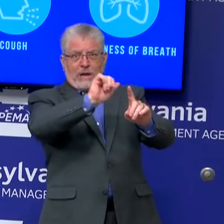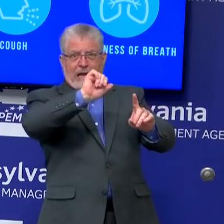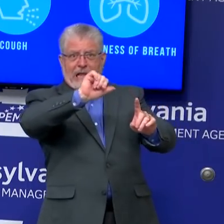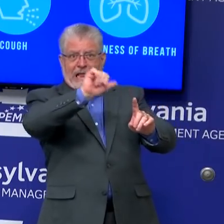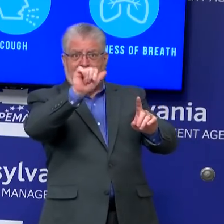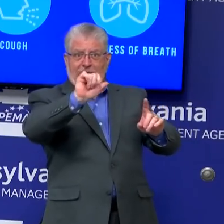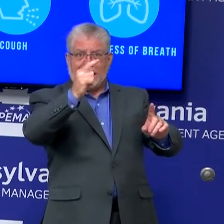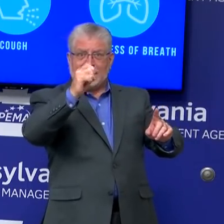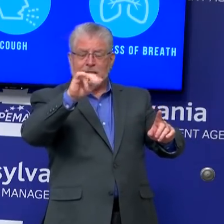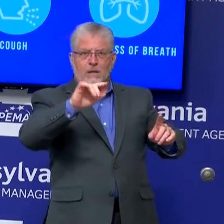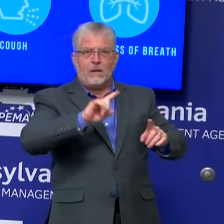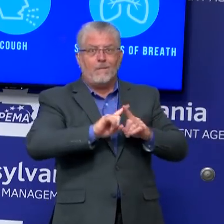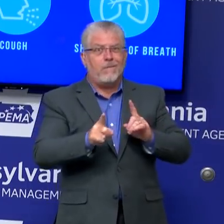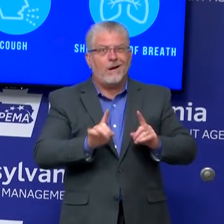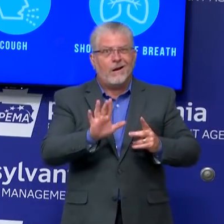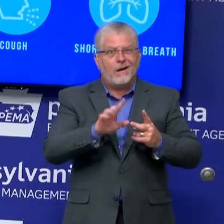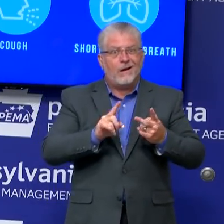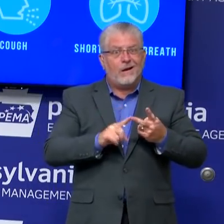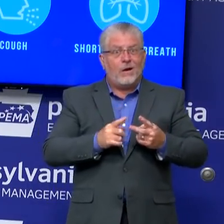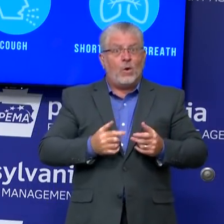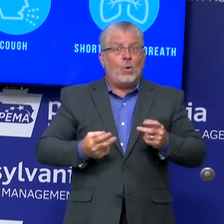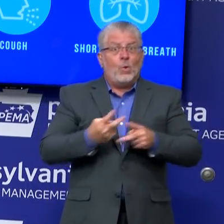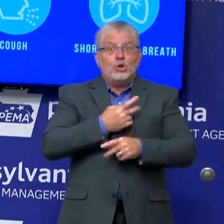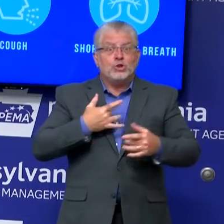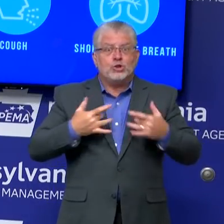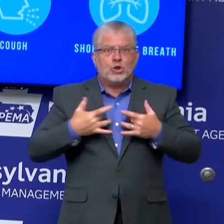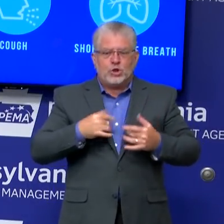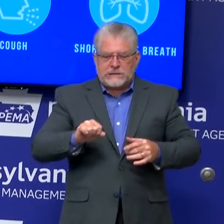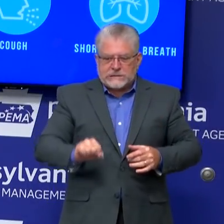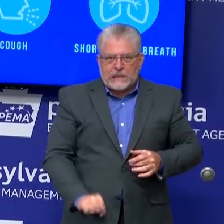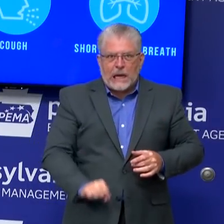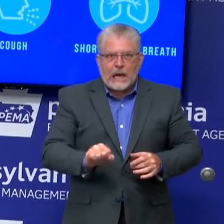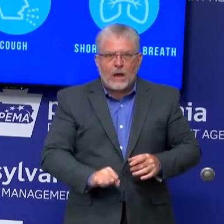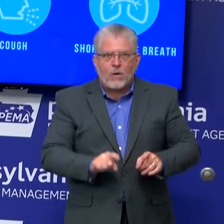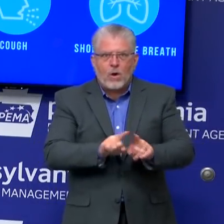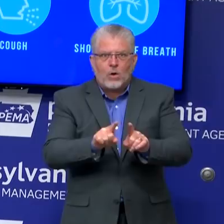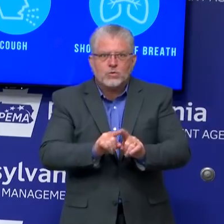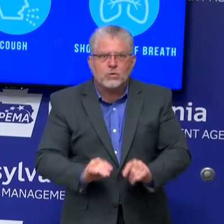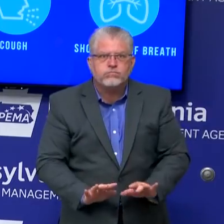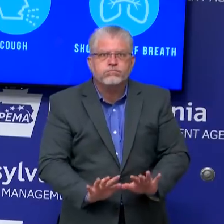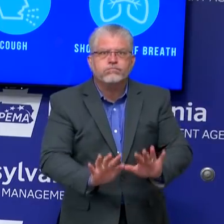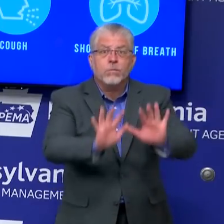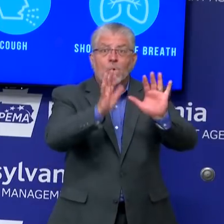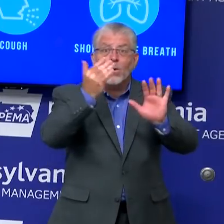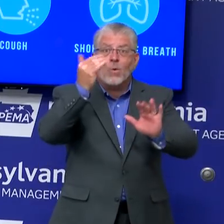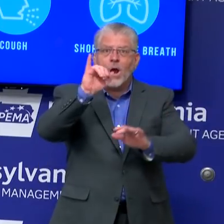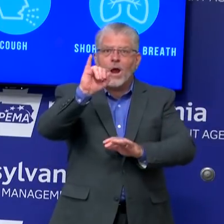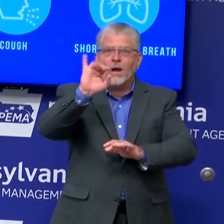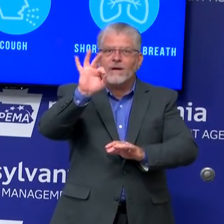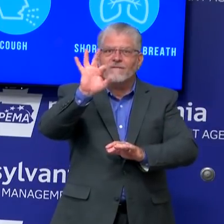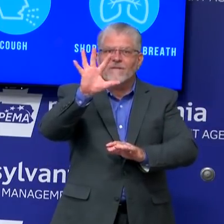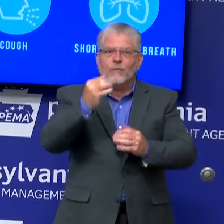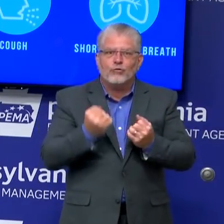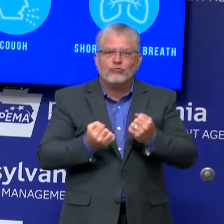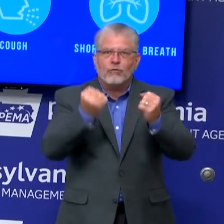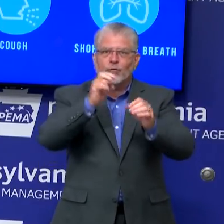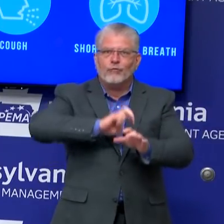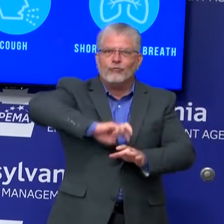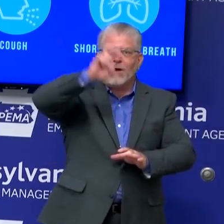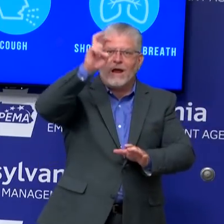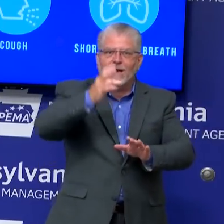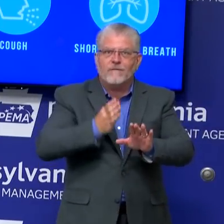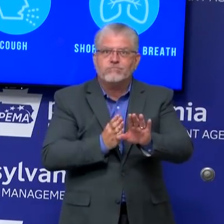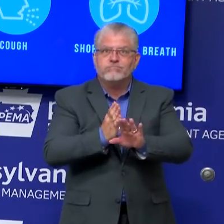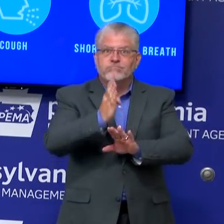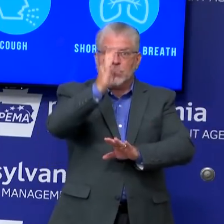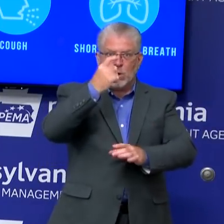lot of the pressure from the south is really moving quickly up the I-95 corridor. We're seeing increased disease transmission in the